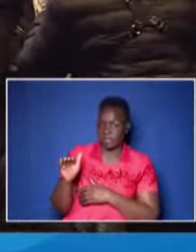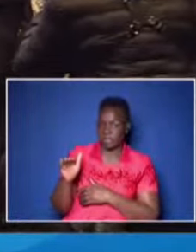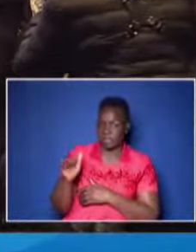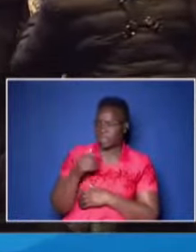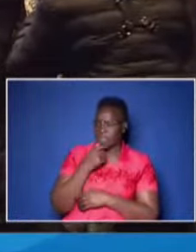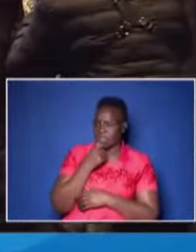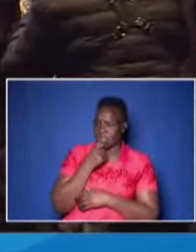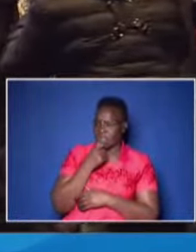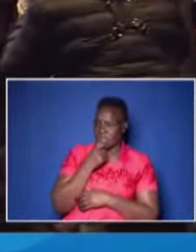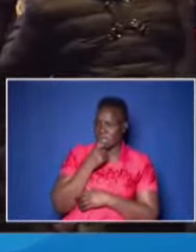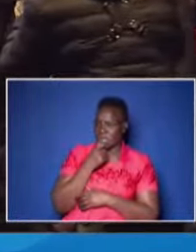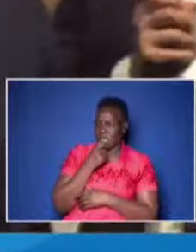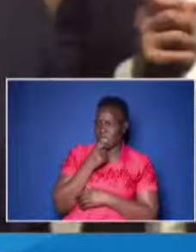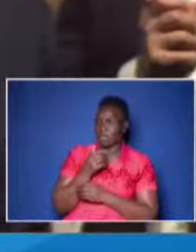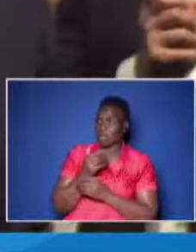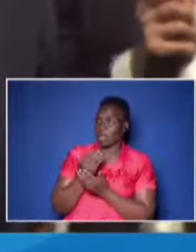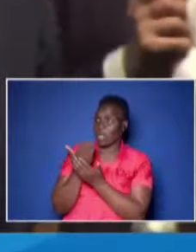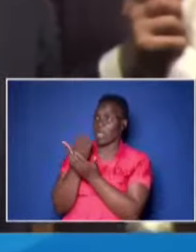happens